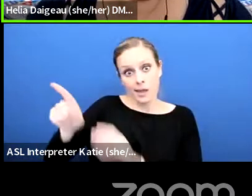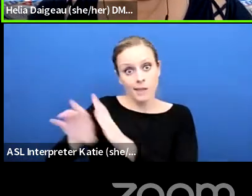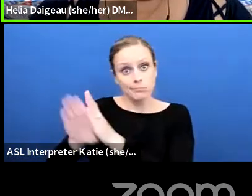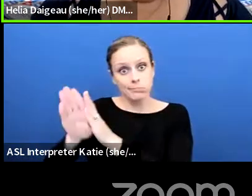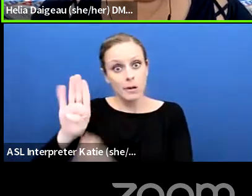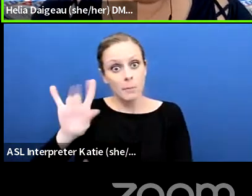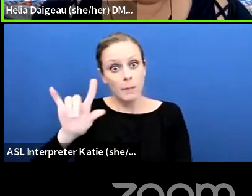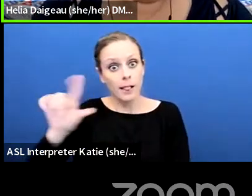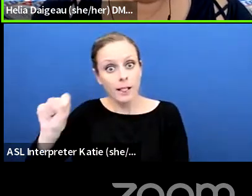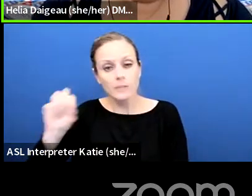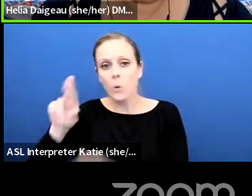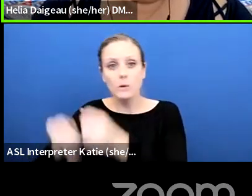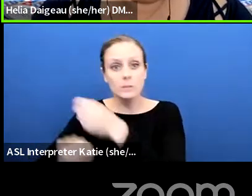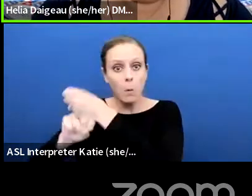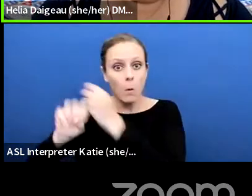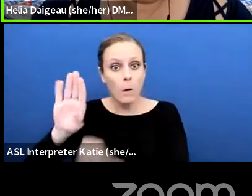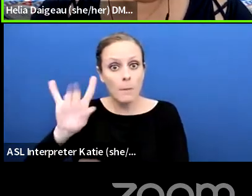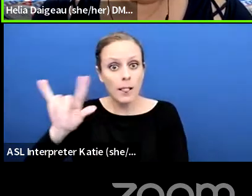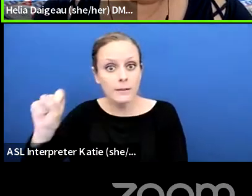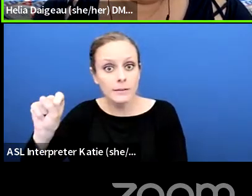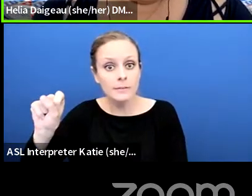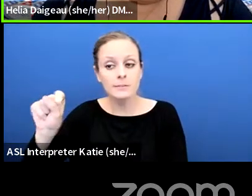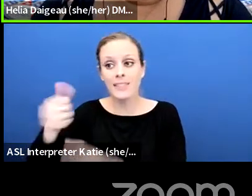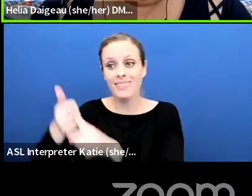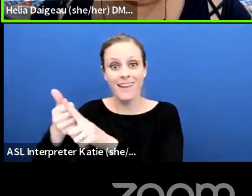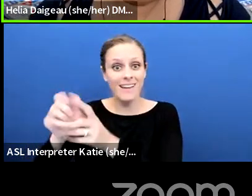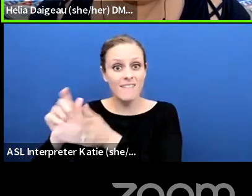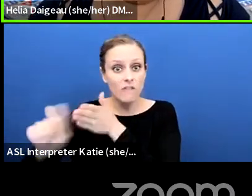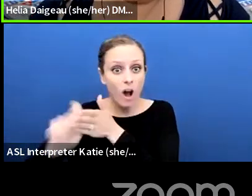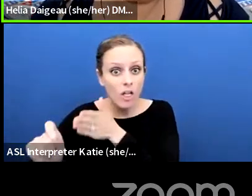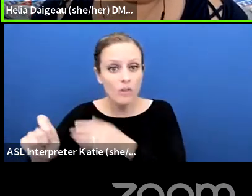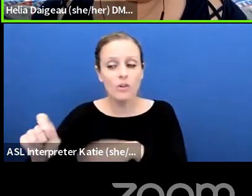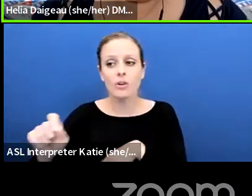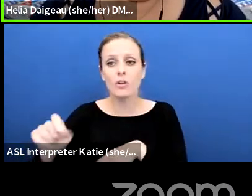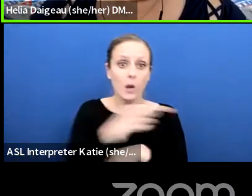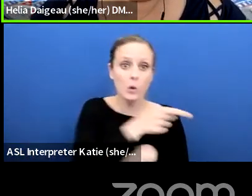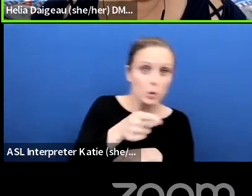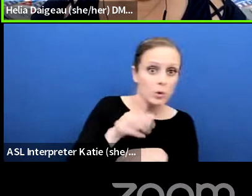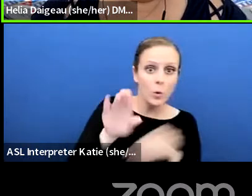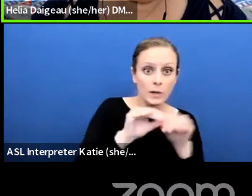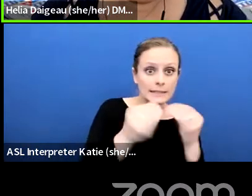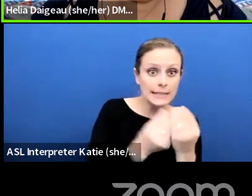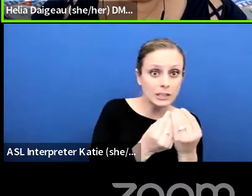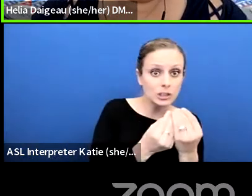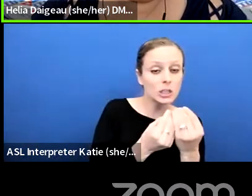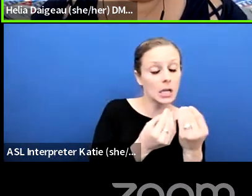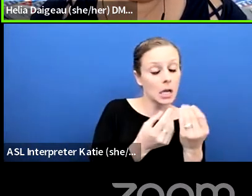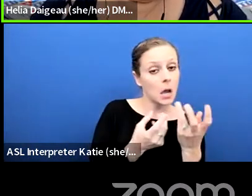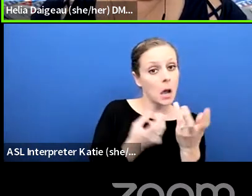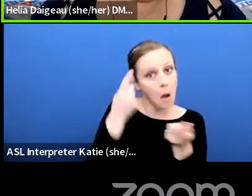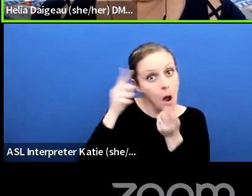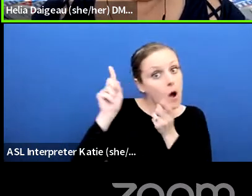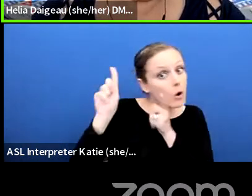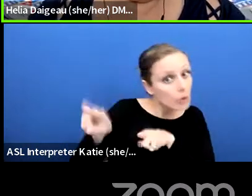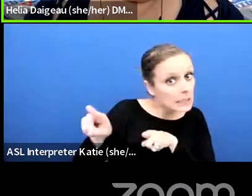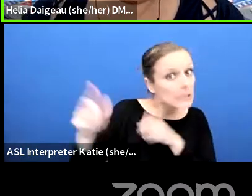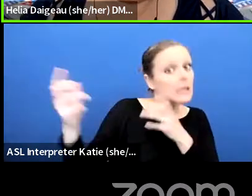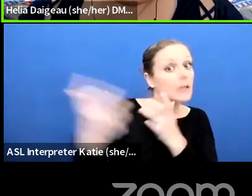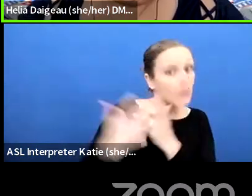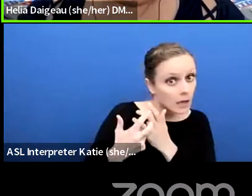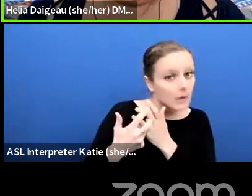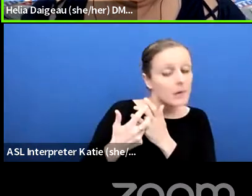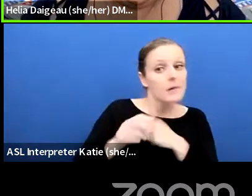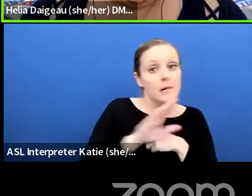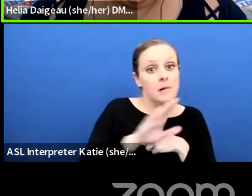they are in support of, that they've authored, that you or your organization might be able to lend support to, if, of course, if it